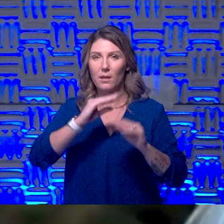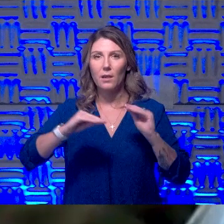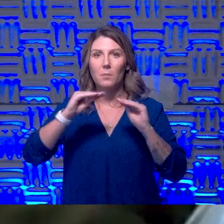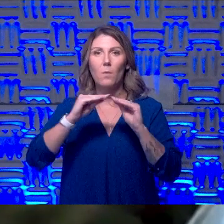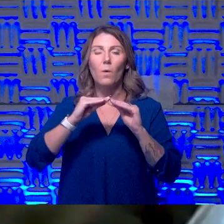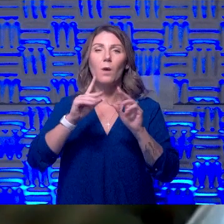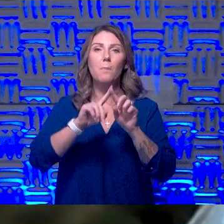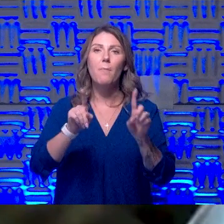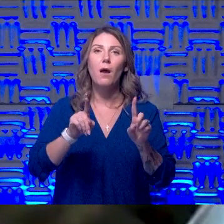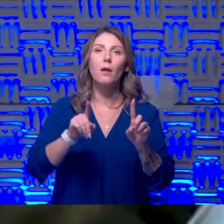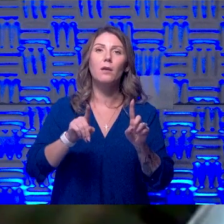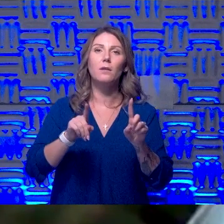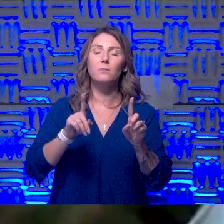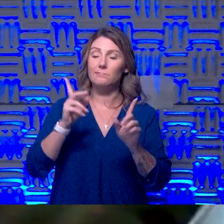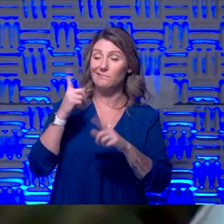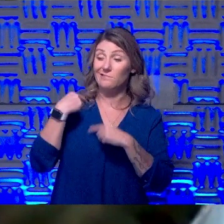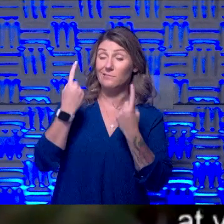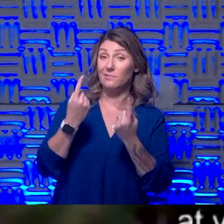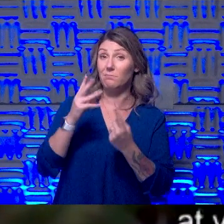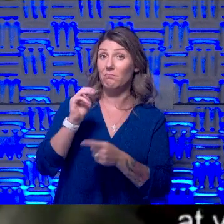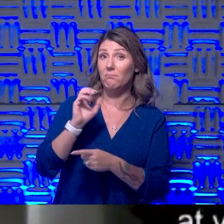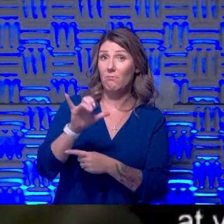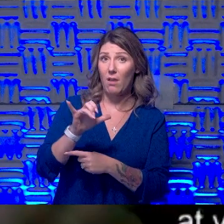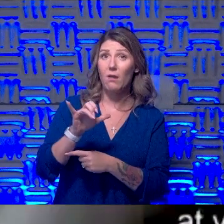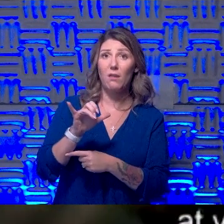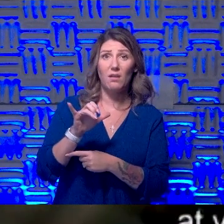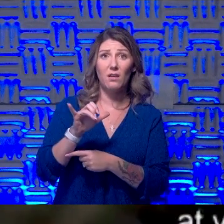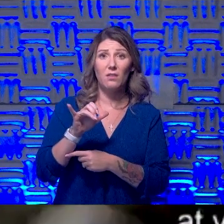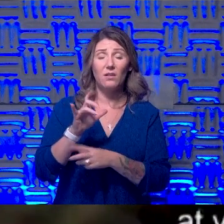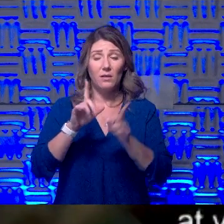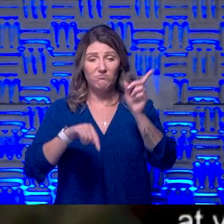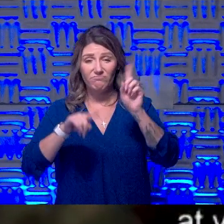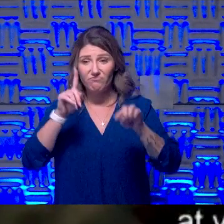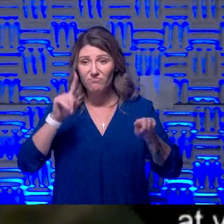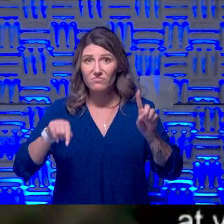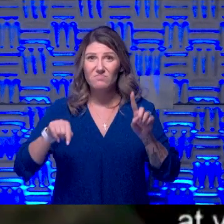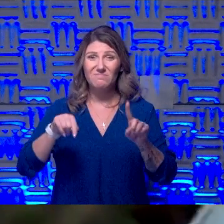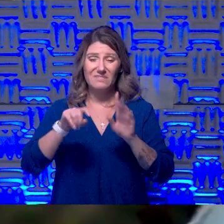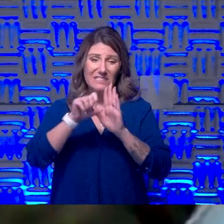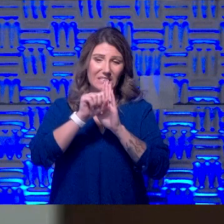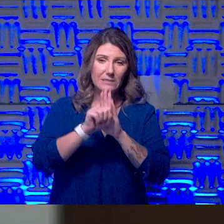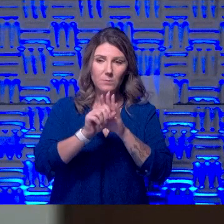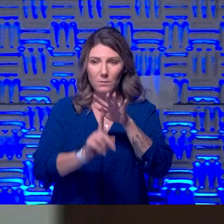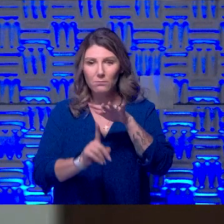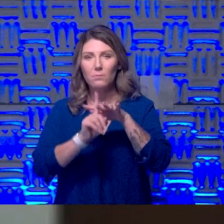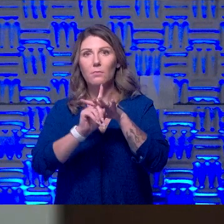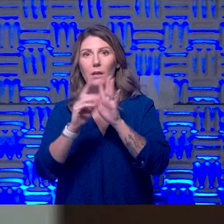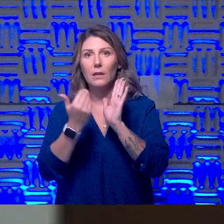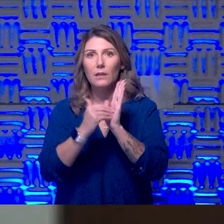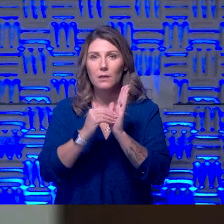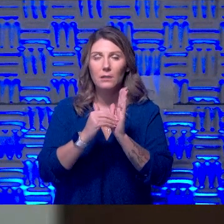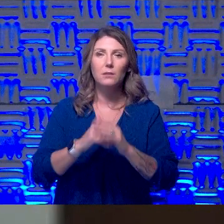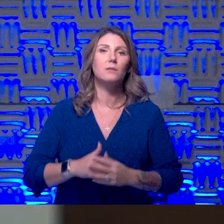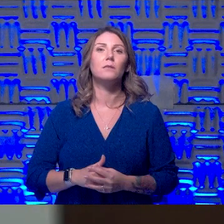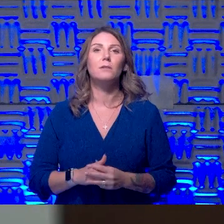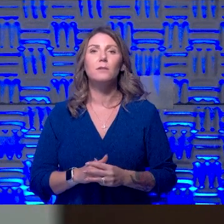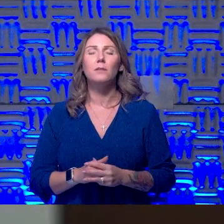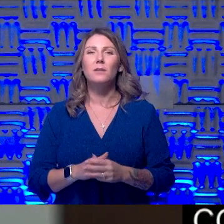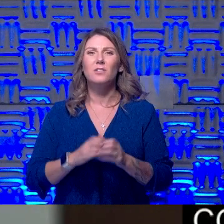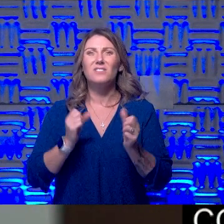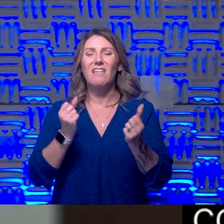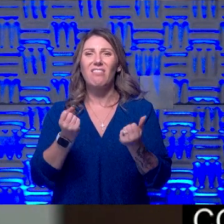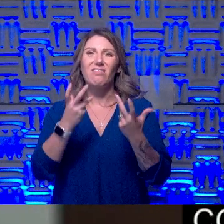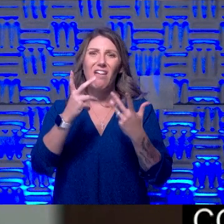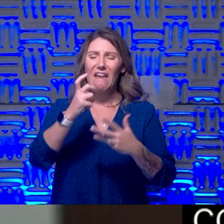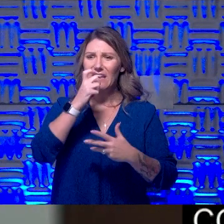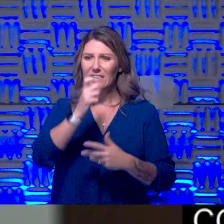But since then, at varying points, these symptoms have popped up. There's a lot of uncertainty